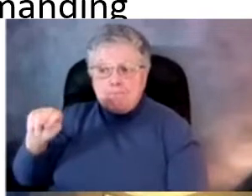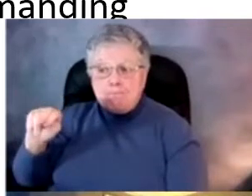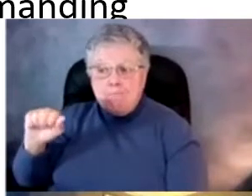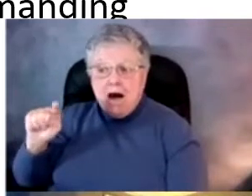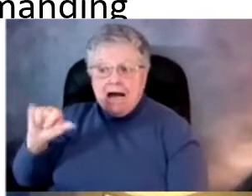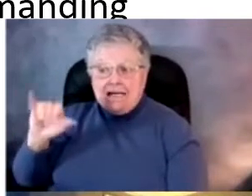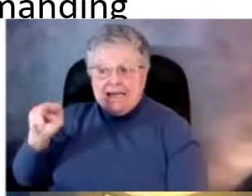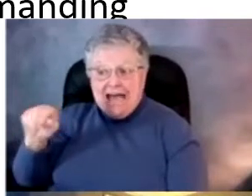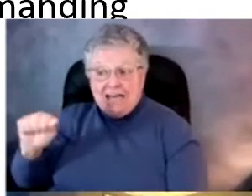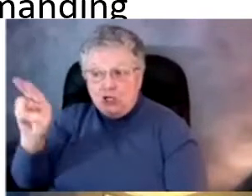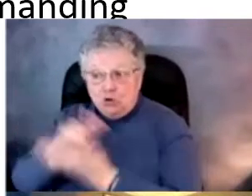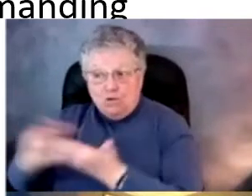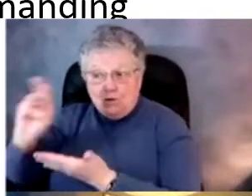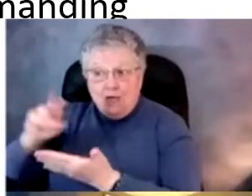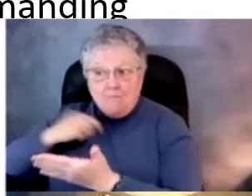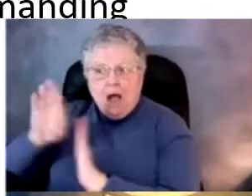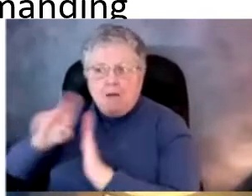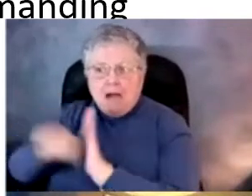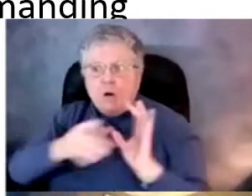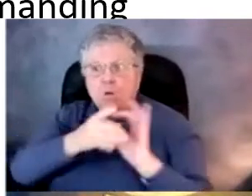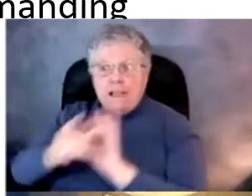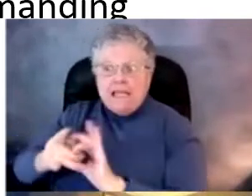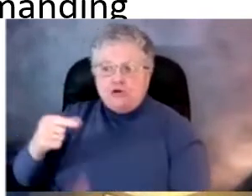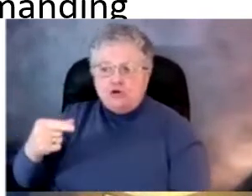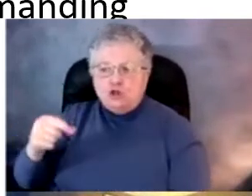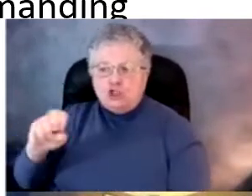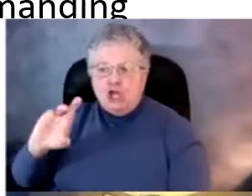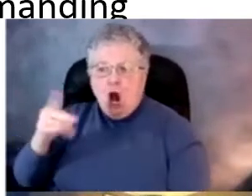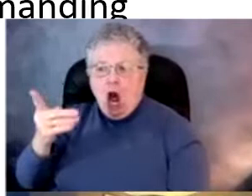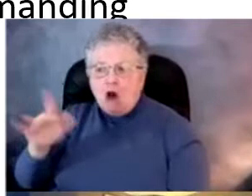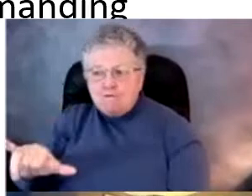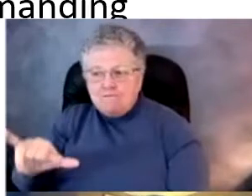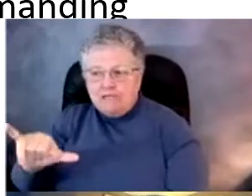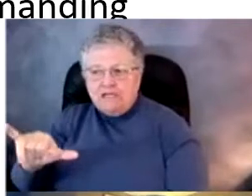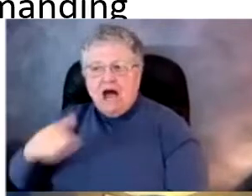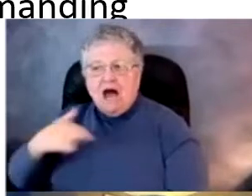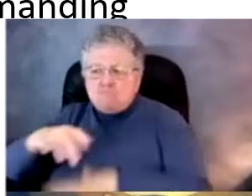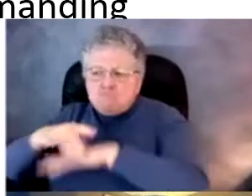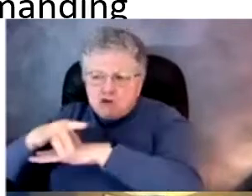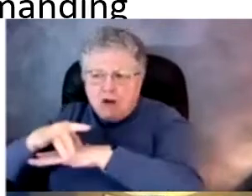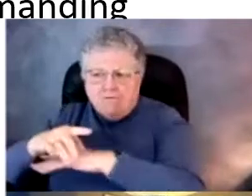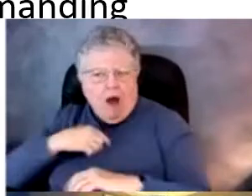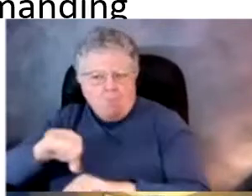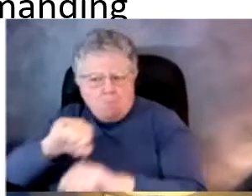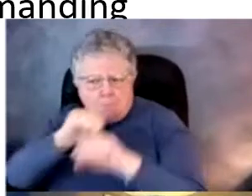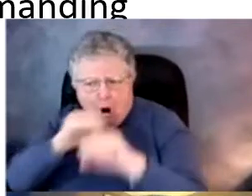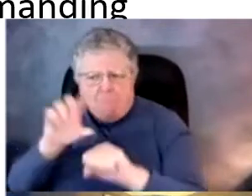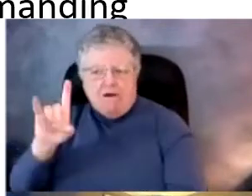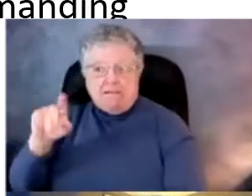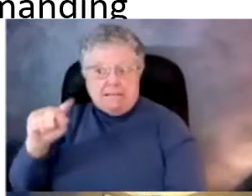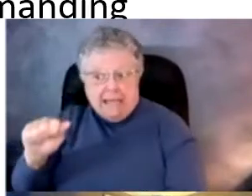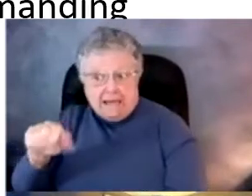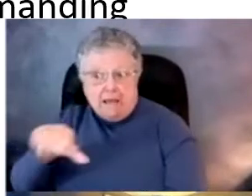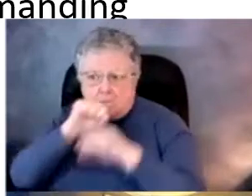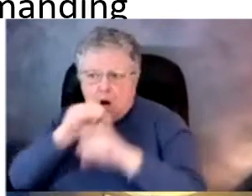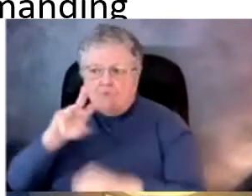is in geography. I love data. I love maps. And so we're really excited to talk about this as